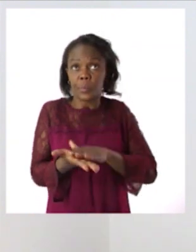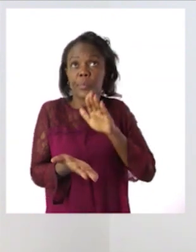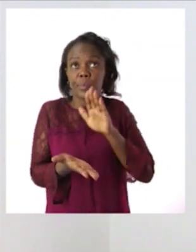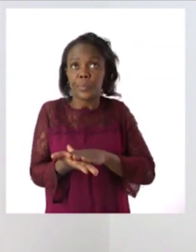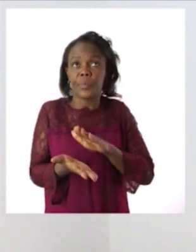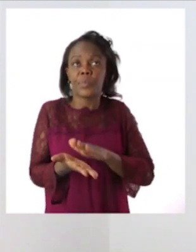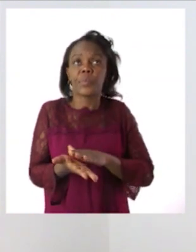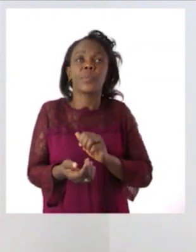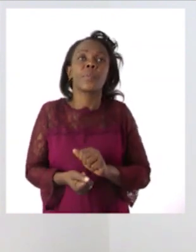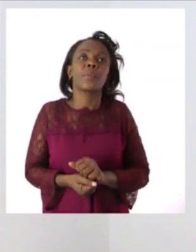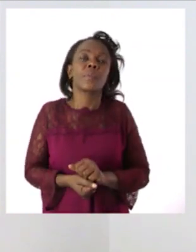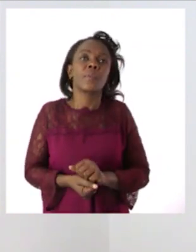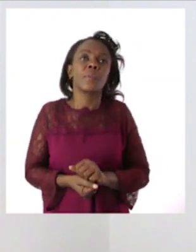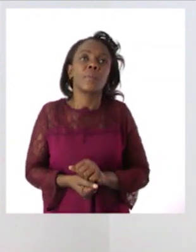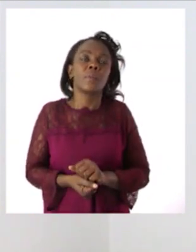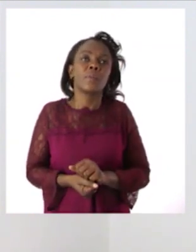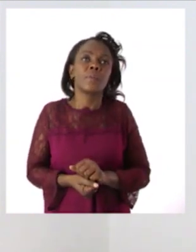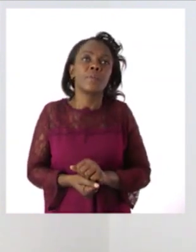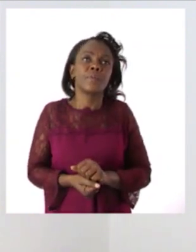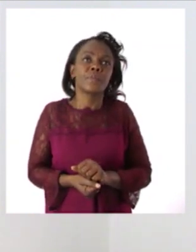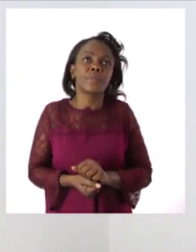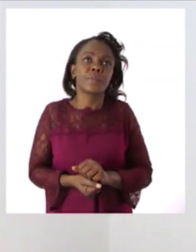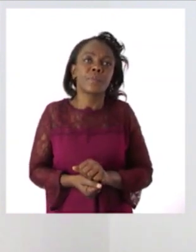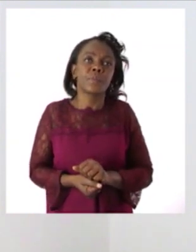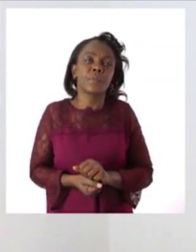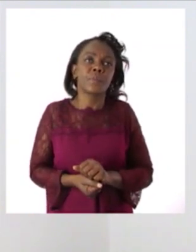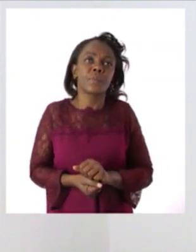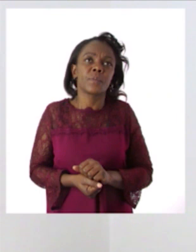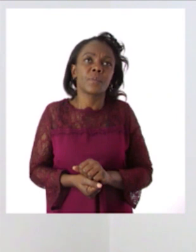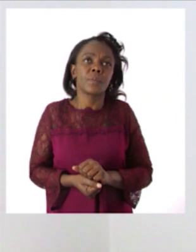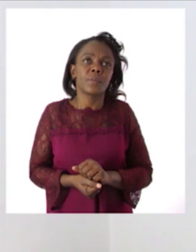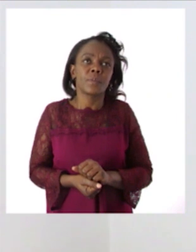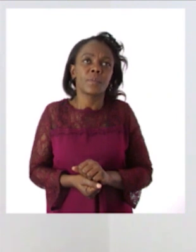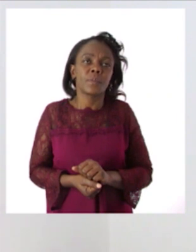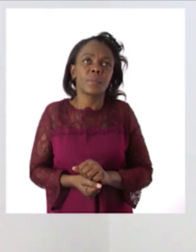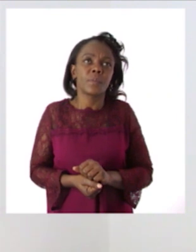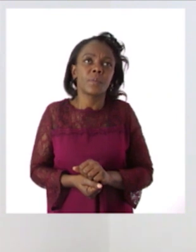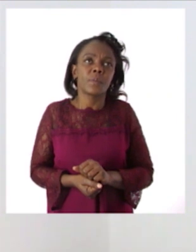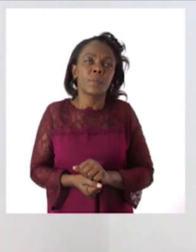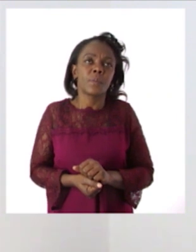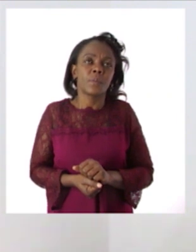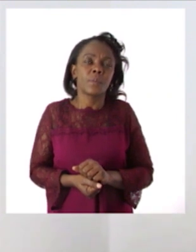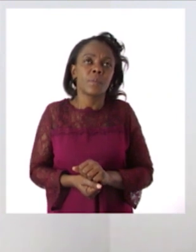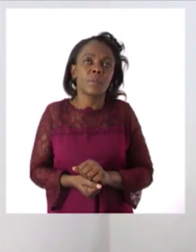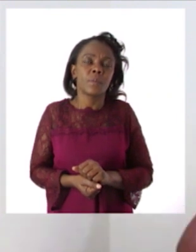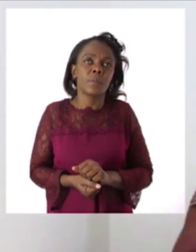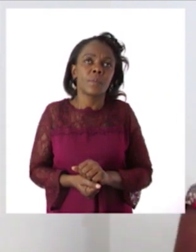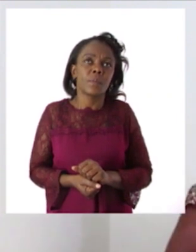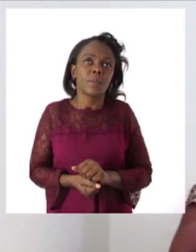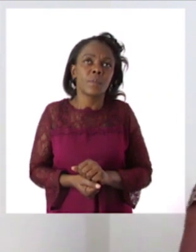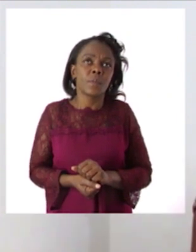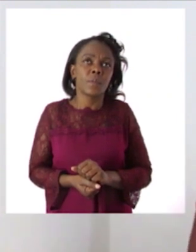are 3 syllables. There are 3 syllables. We